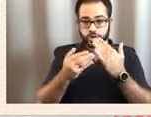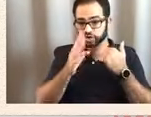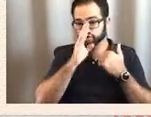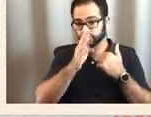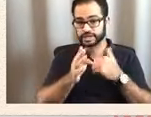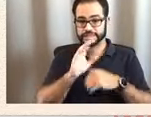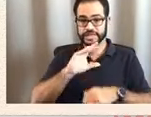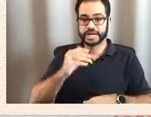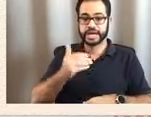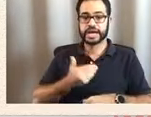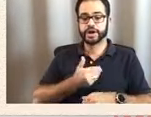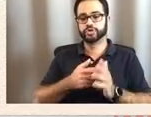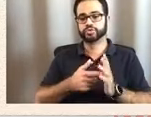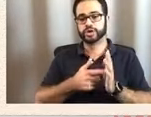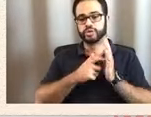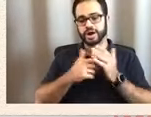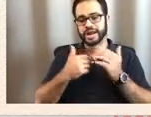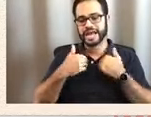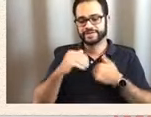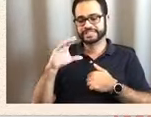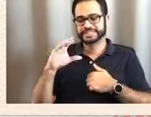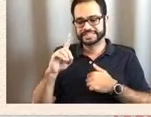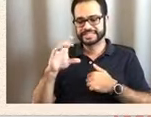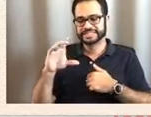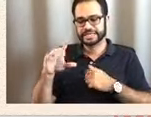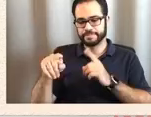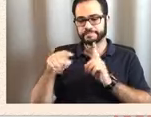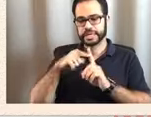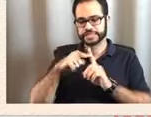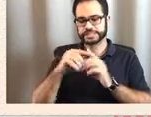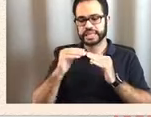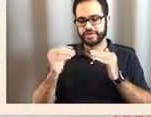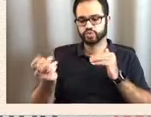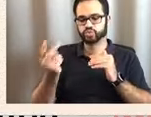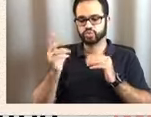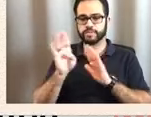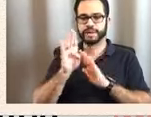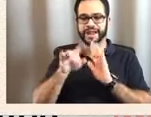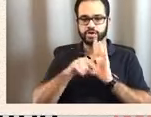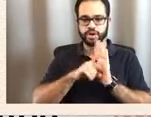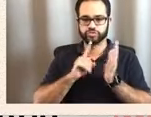a CDC Plus Level 2 background screening.